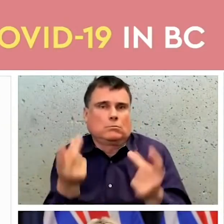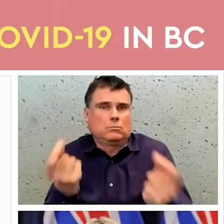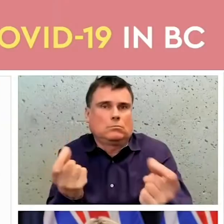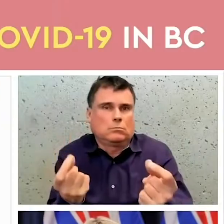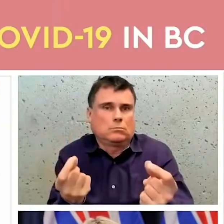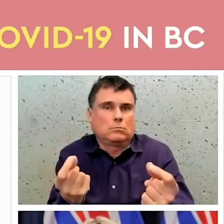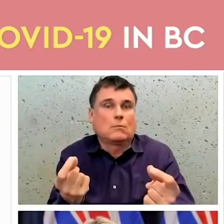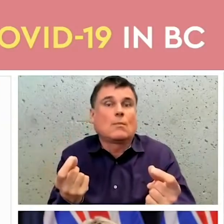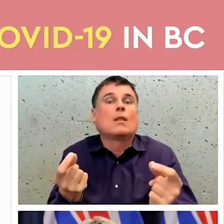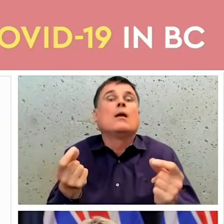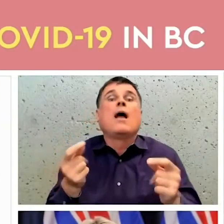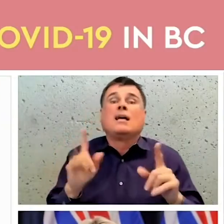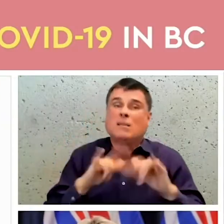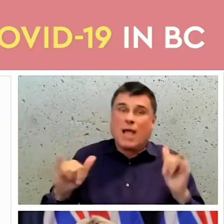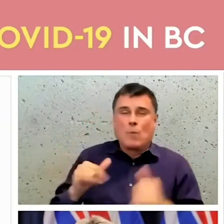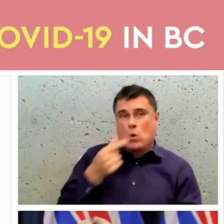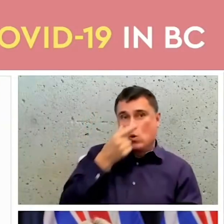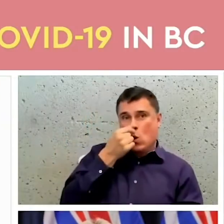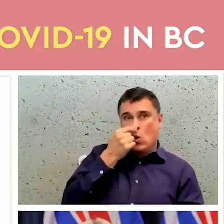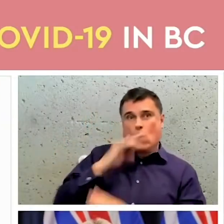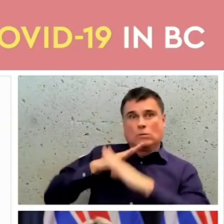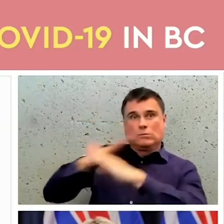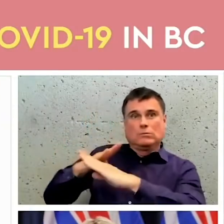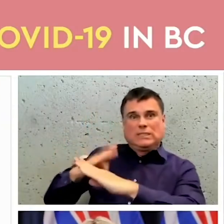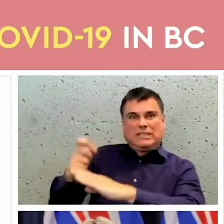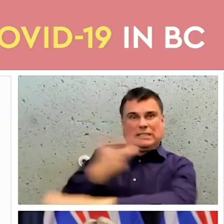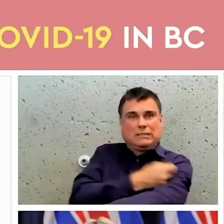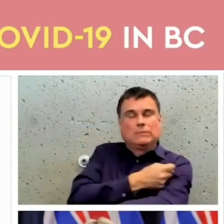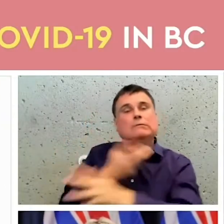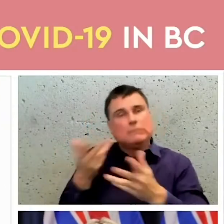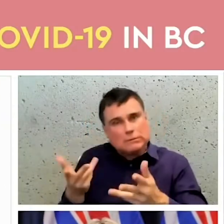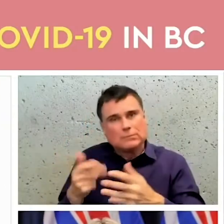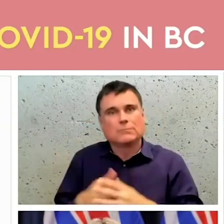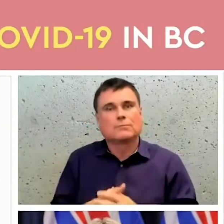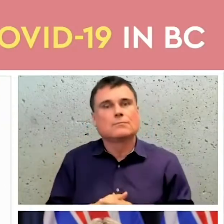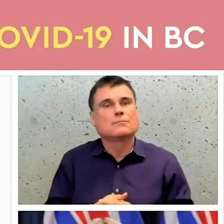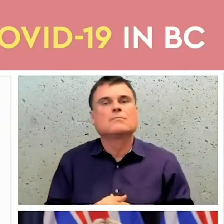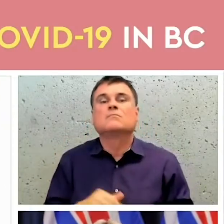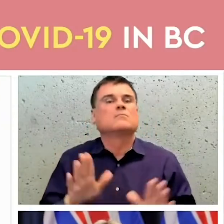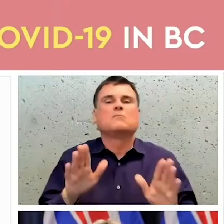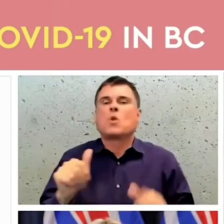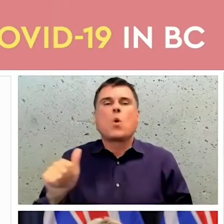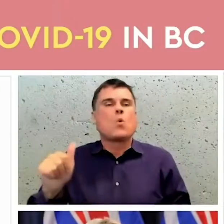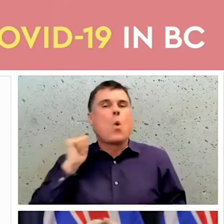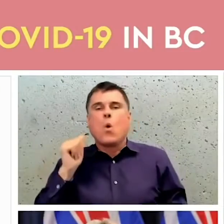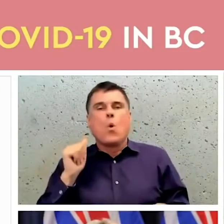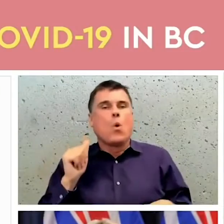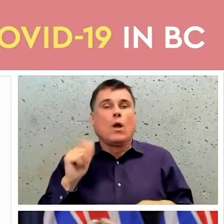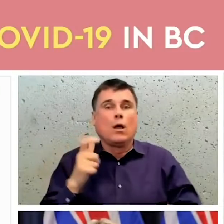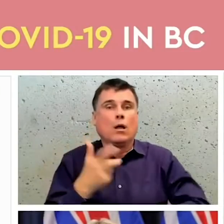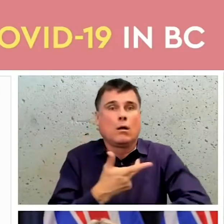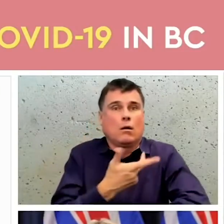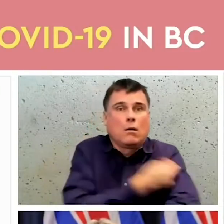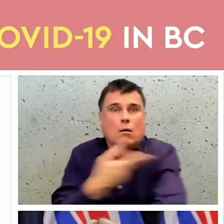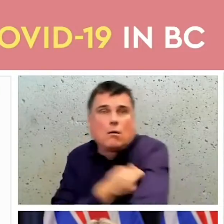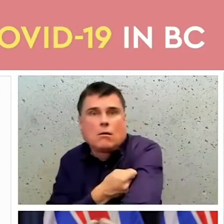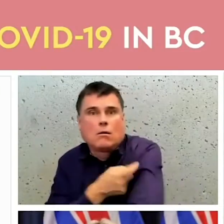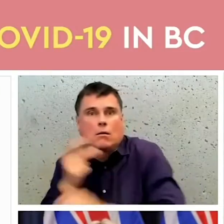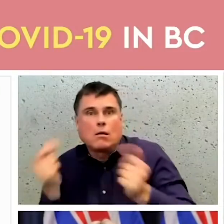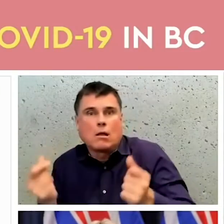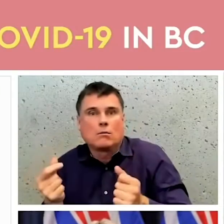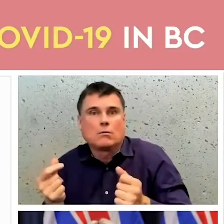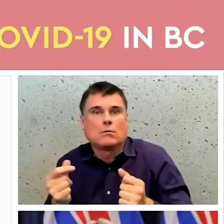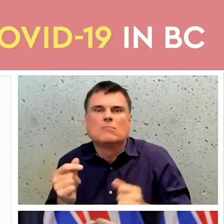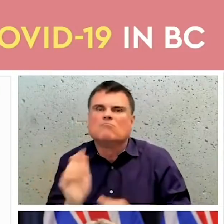influenza. So while we're not going to be giving them together for the most part, we will not be requiring people